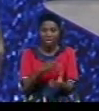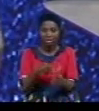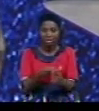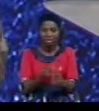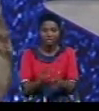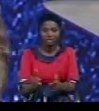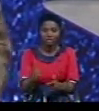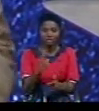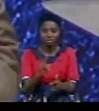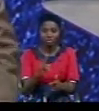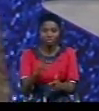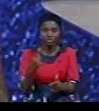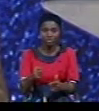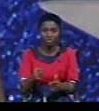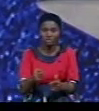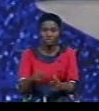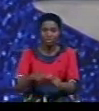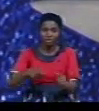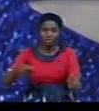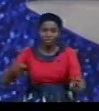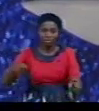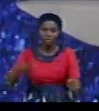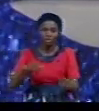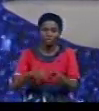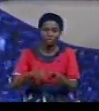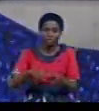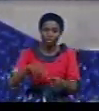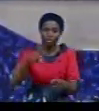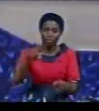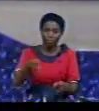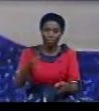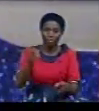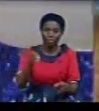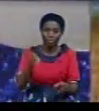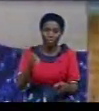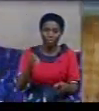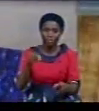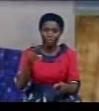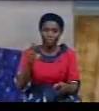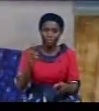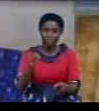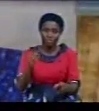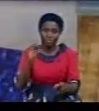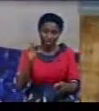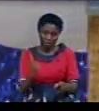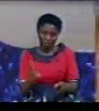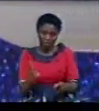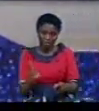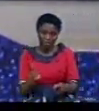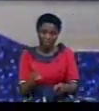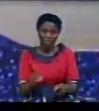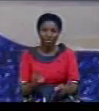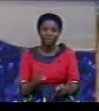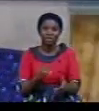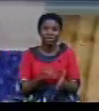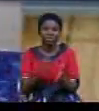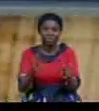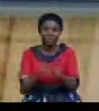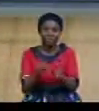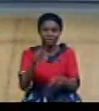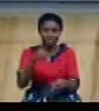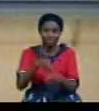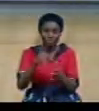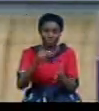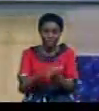and your pound date and poundage it's like you know you put that thing in The Crucible the